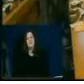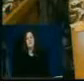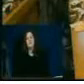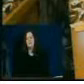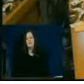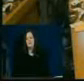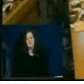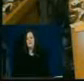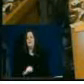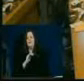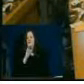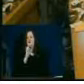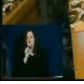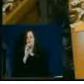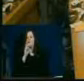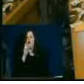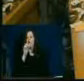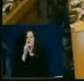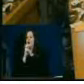Commissioner Bustler?